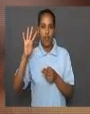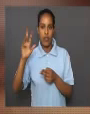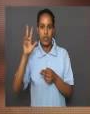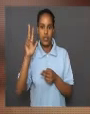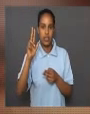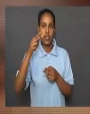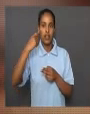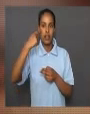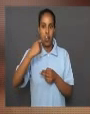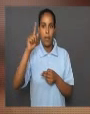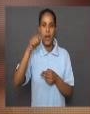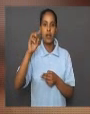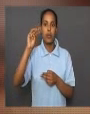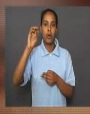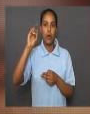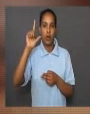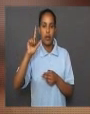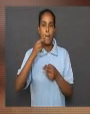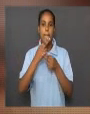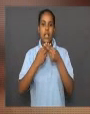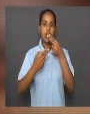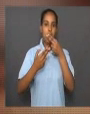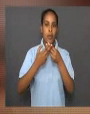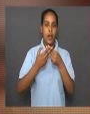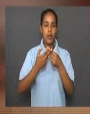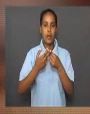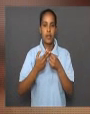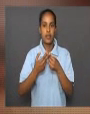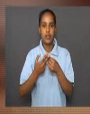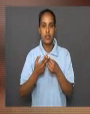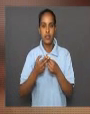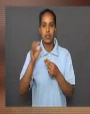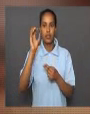58.443 grams per mole multiplied by